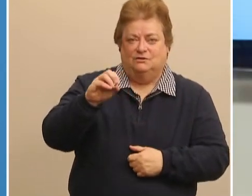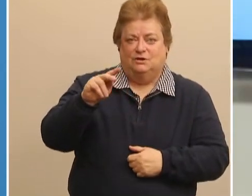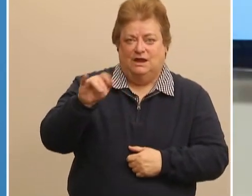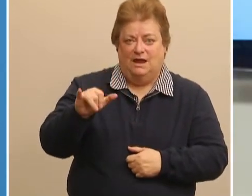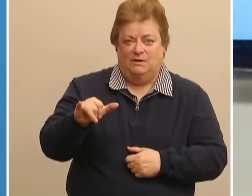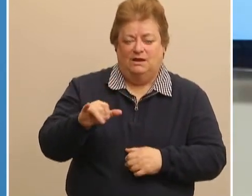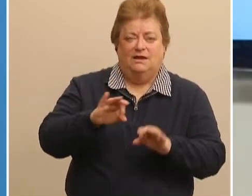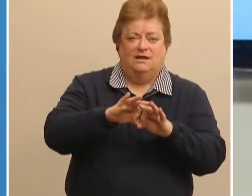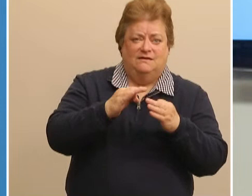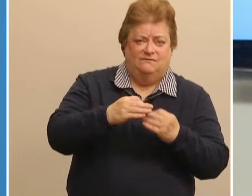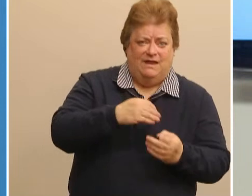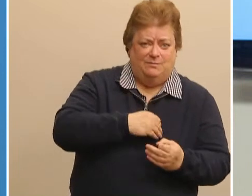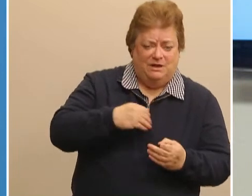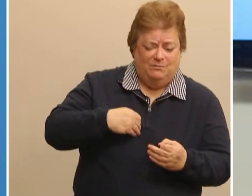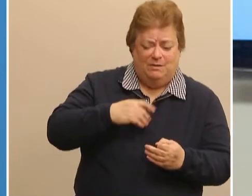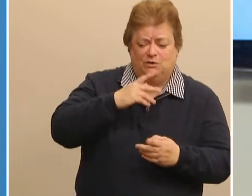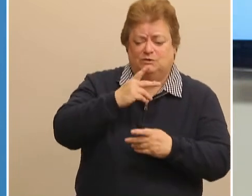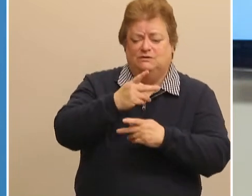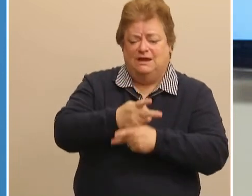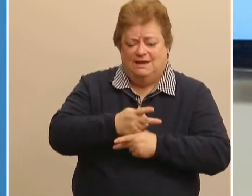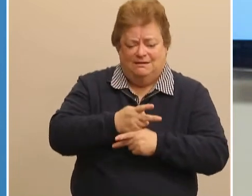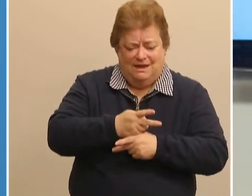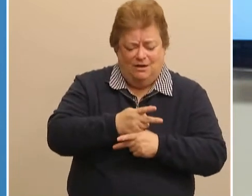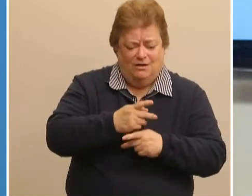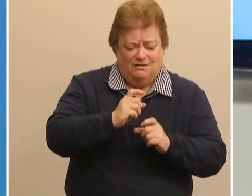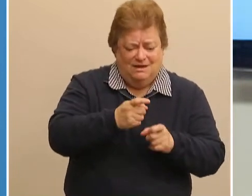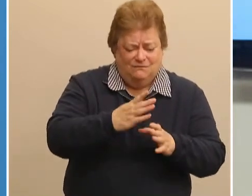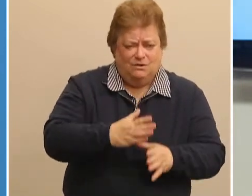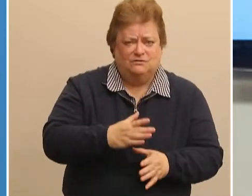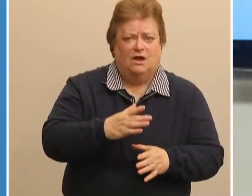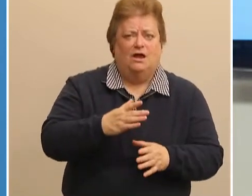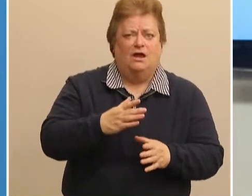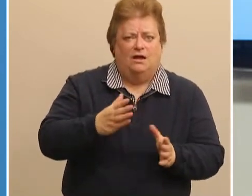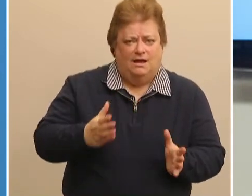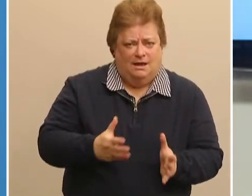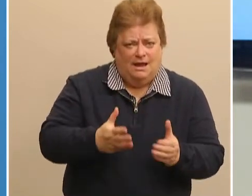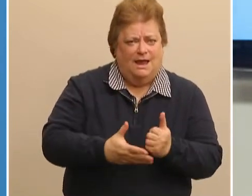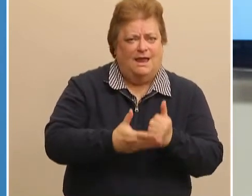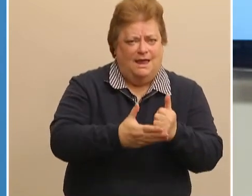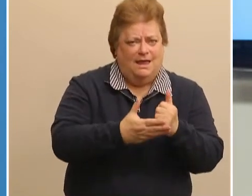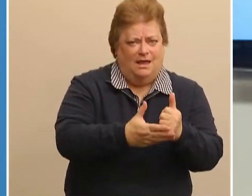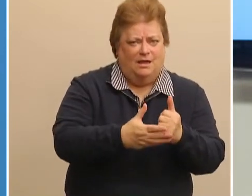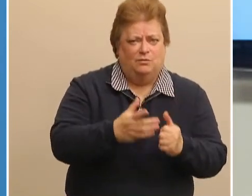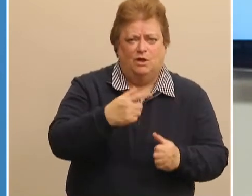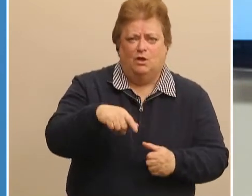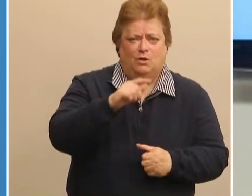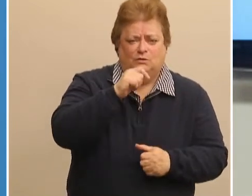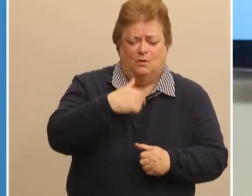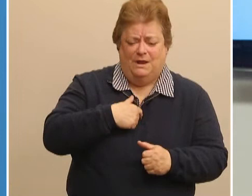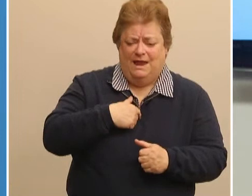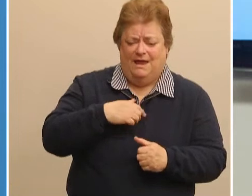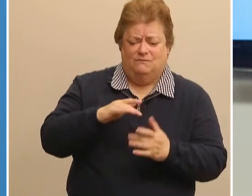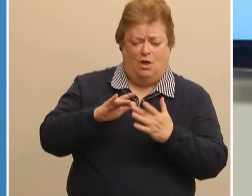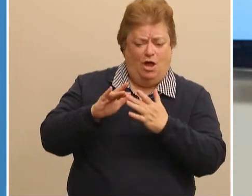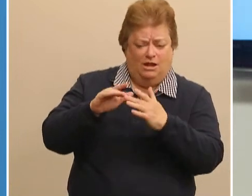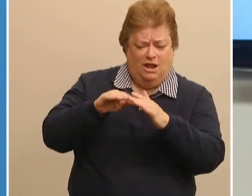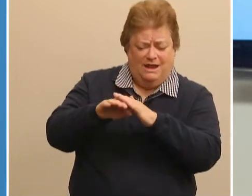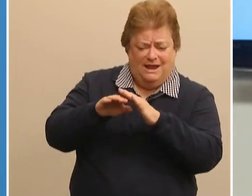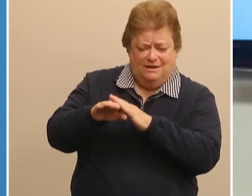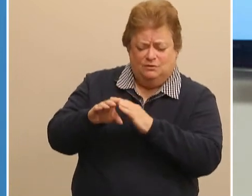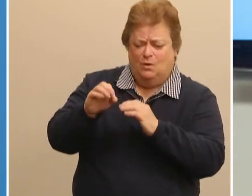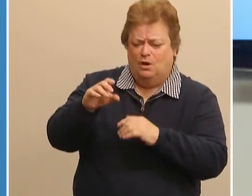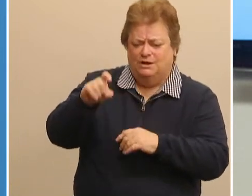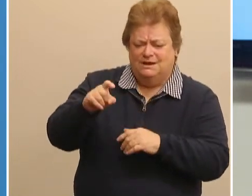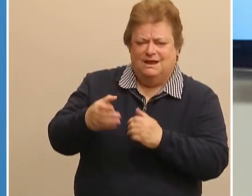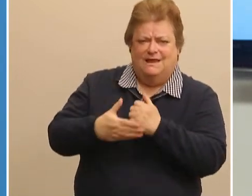are encouraged to assist those who need help to register. Those who do not have online access or need assistance